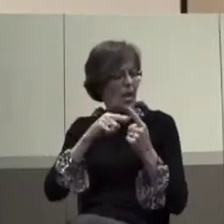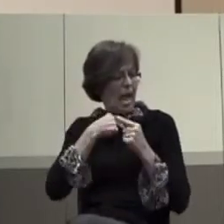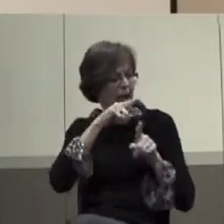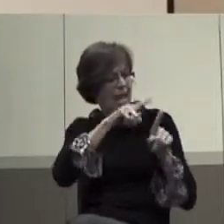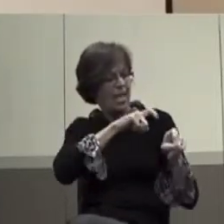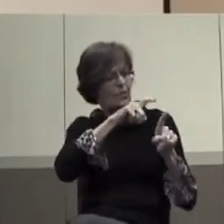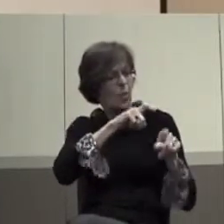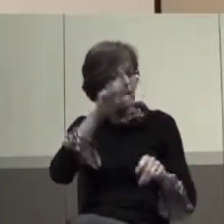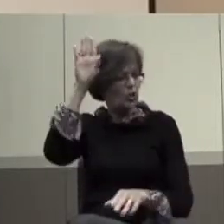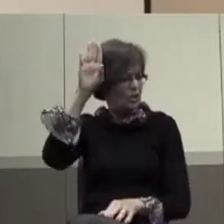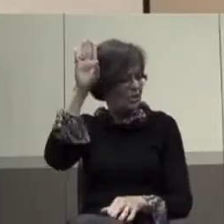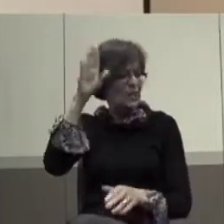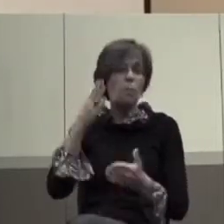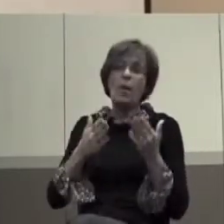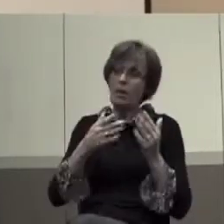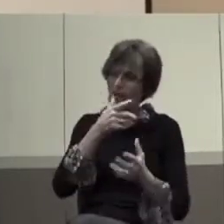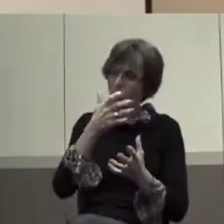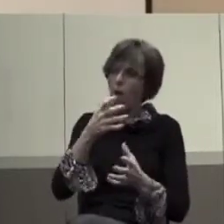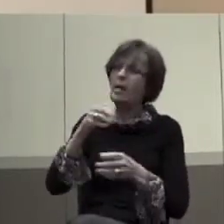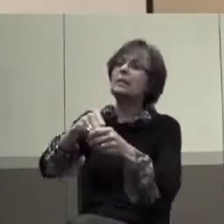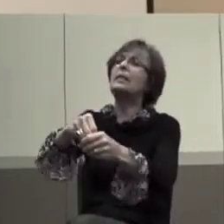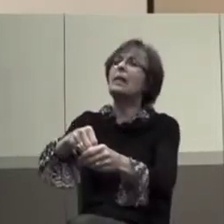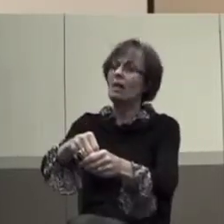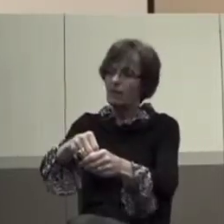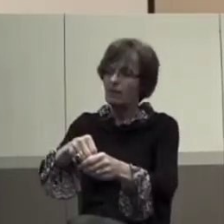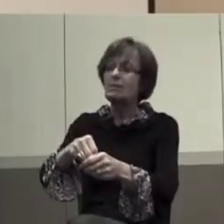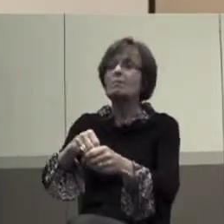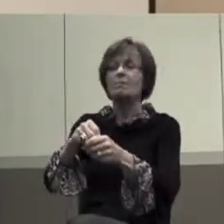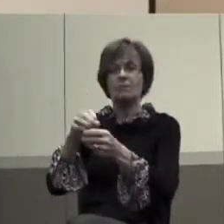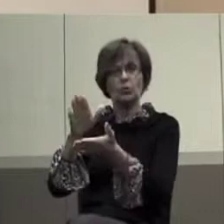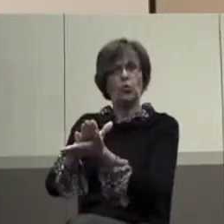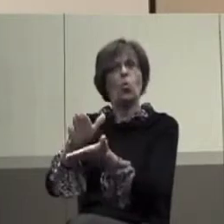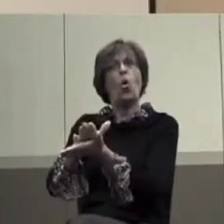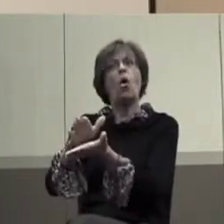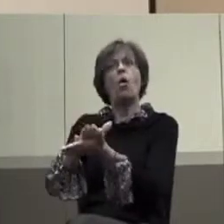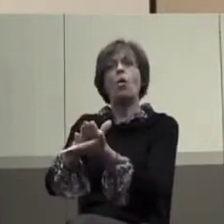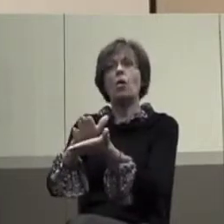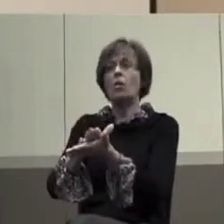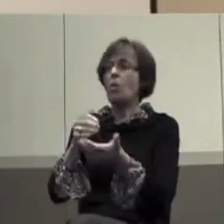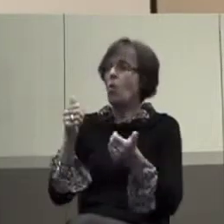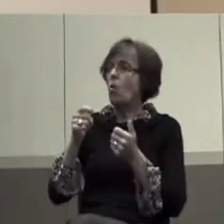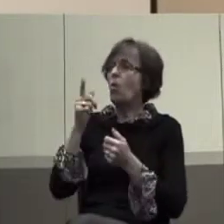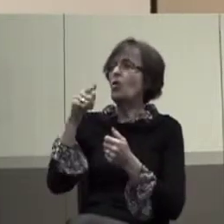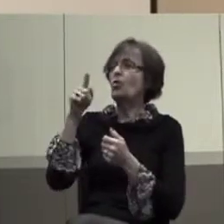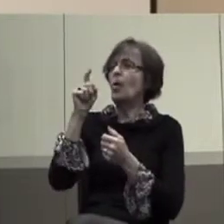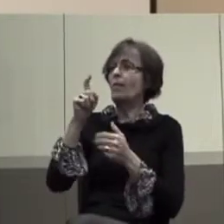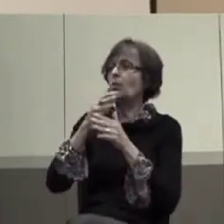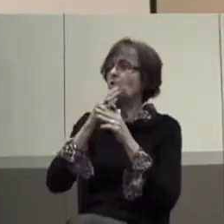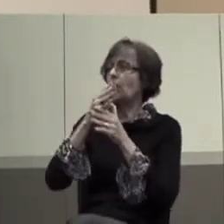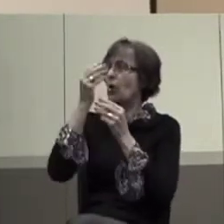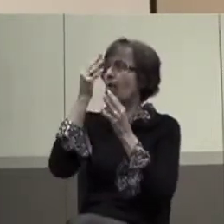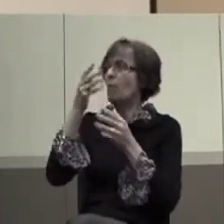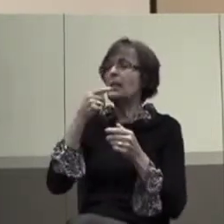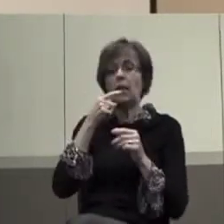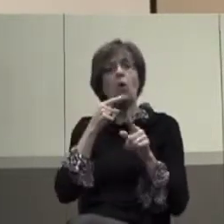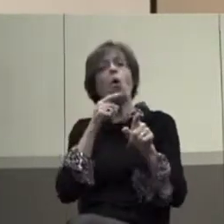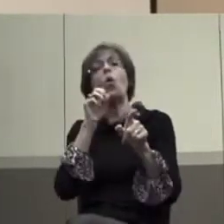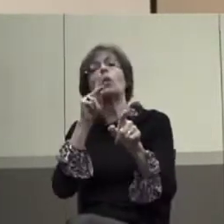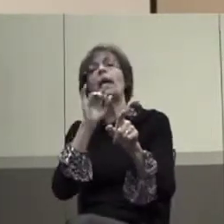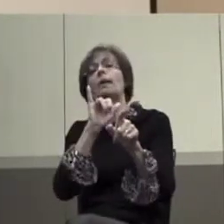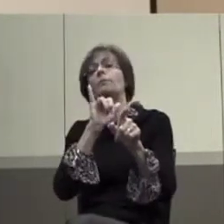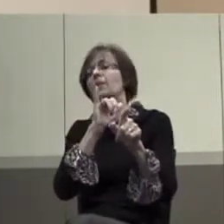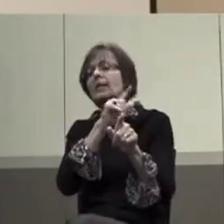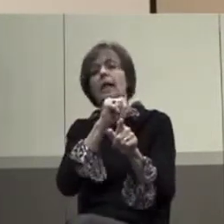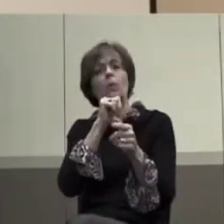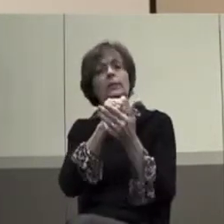question. Maybe he does want to play this game called school. You know, or you're going to have to share information and all of a sudden I say, okay, this was